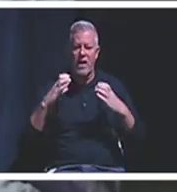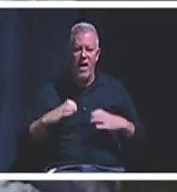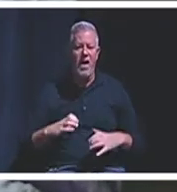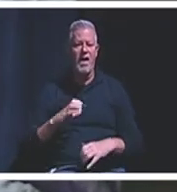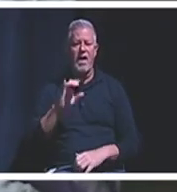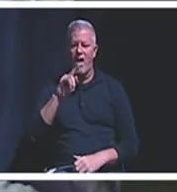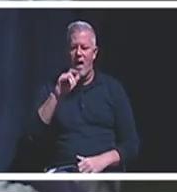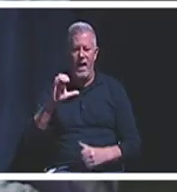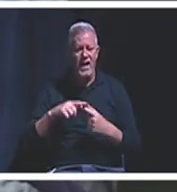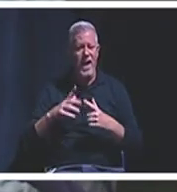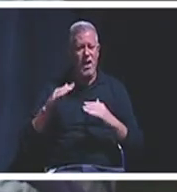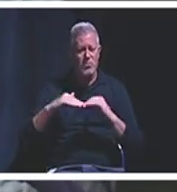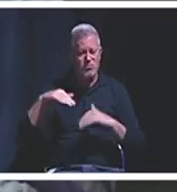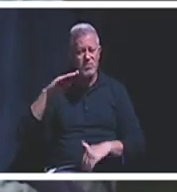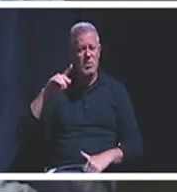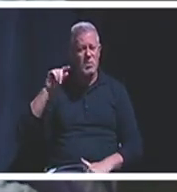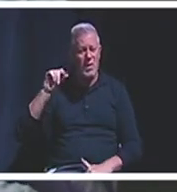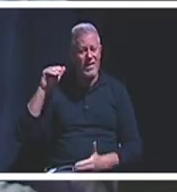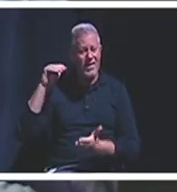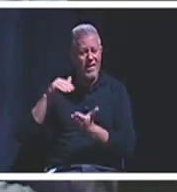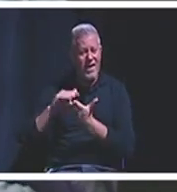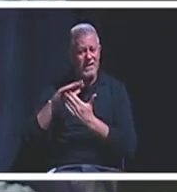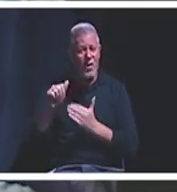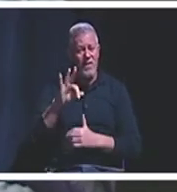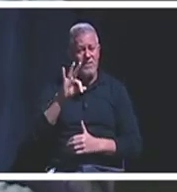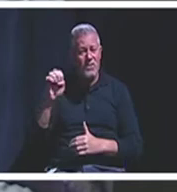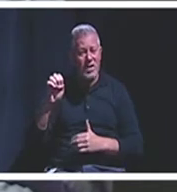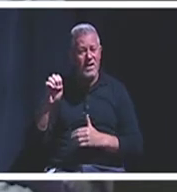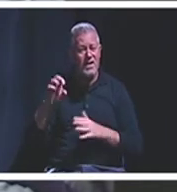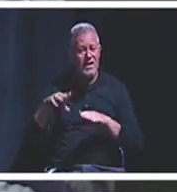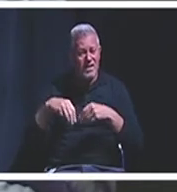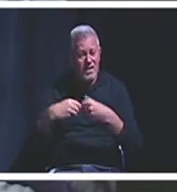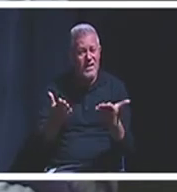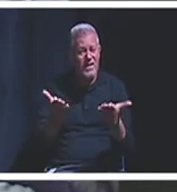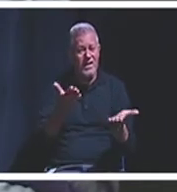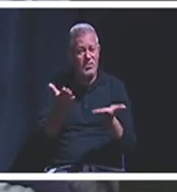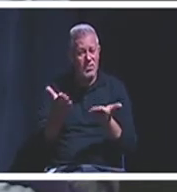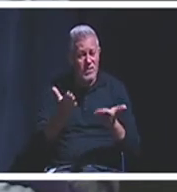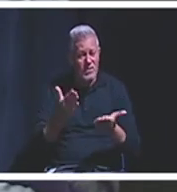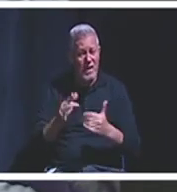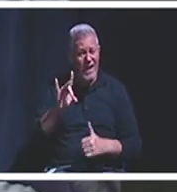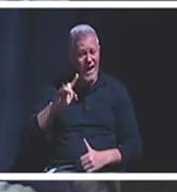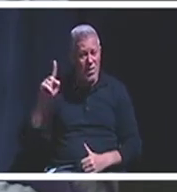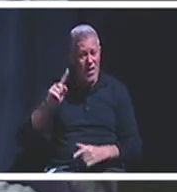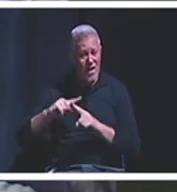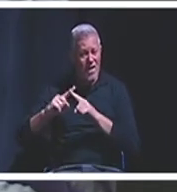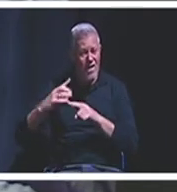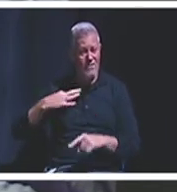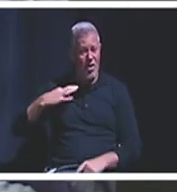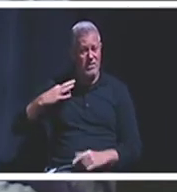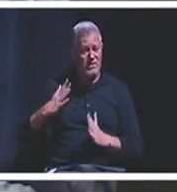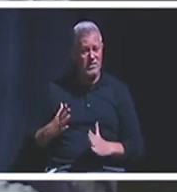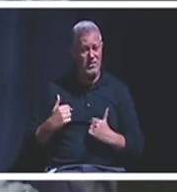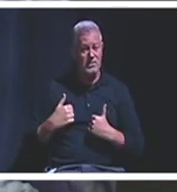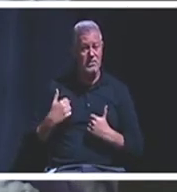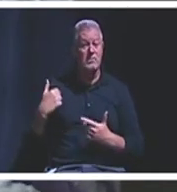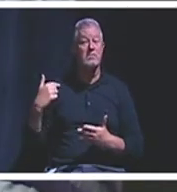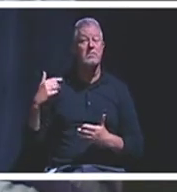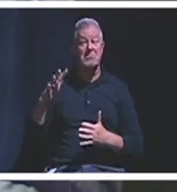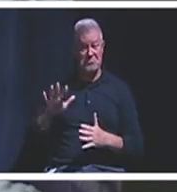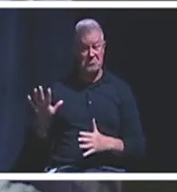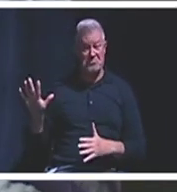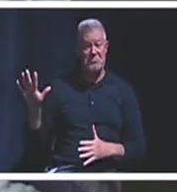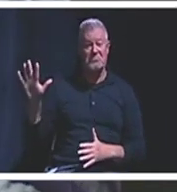the over 20,000 hours of pro bono service that were offered by 81 volunteers, which has received notice